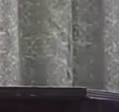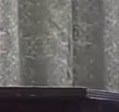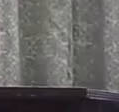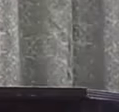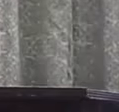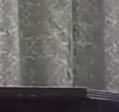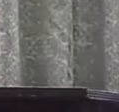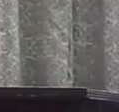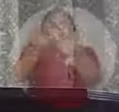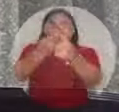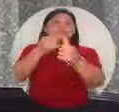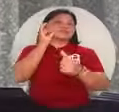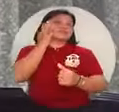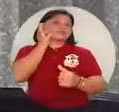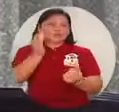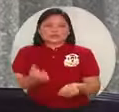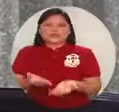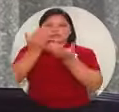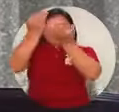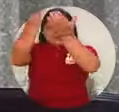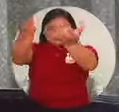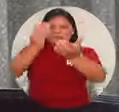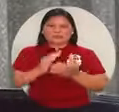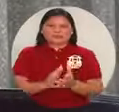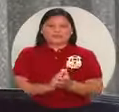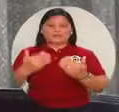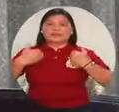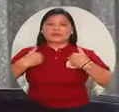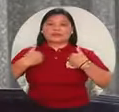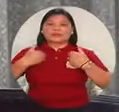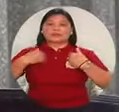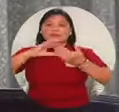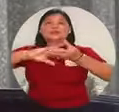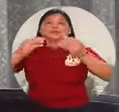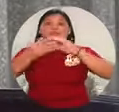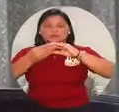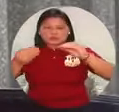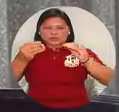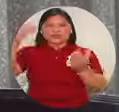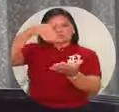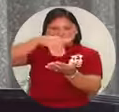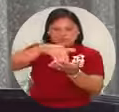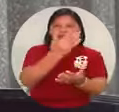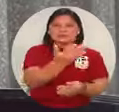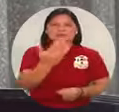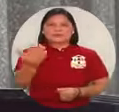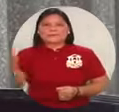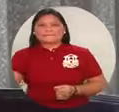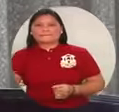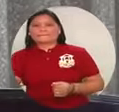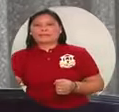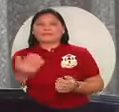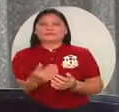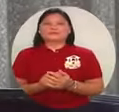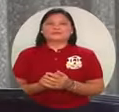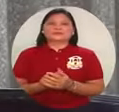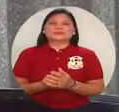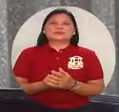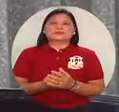again. But, you know, it pays to really repeat something that is good, worth repeating for us to